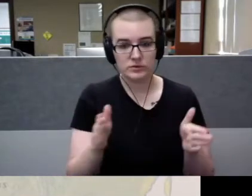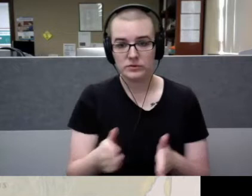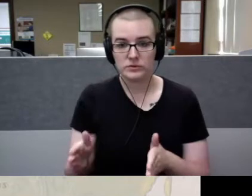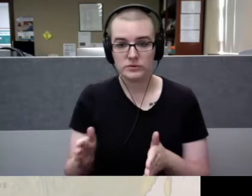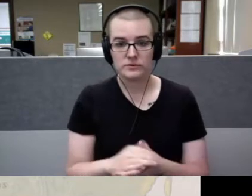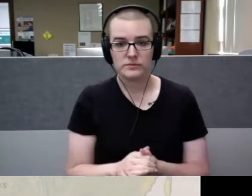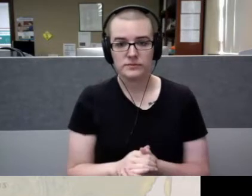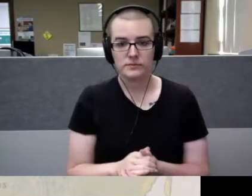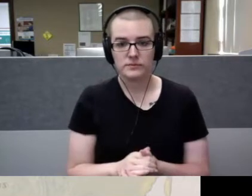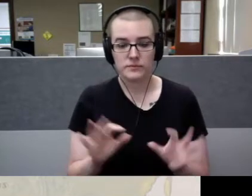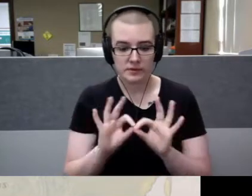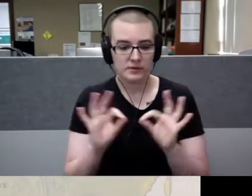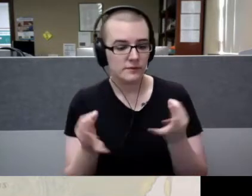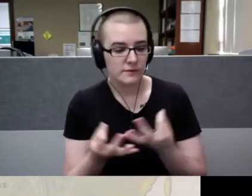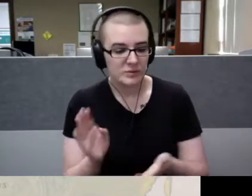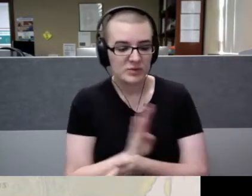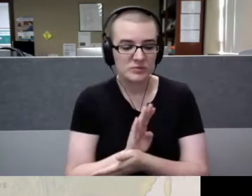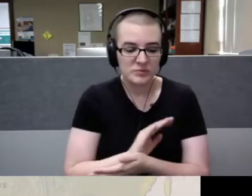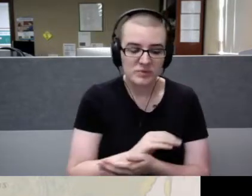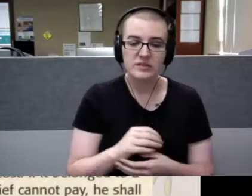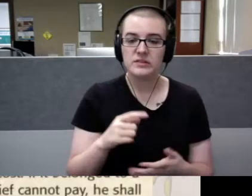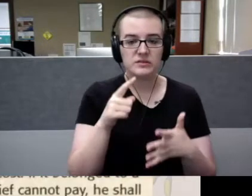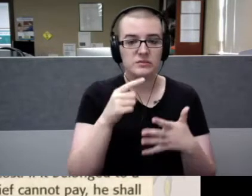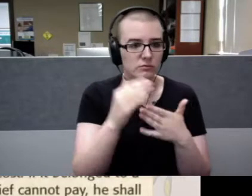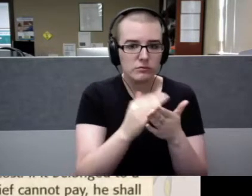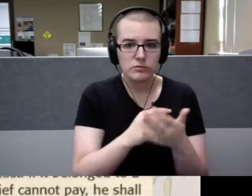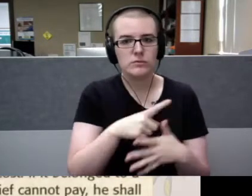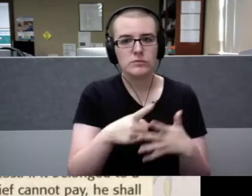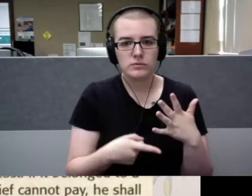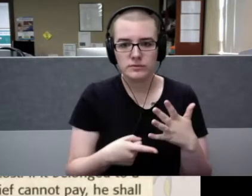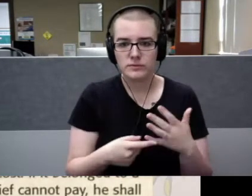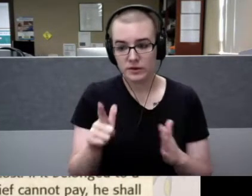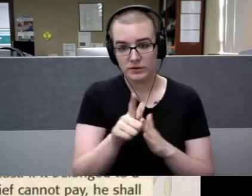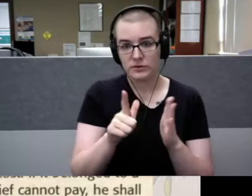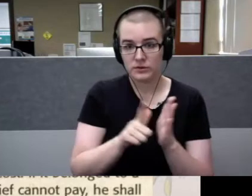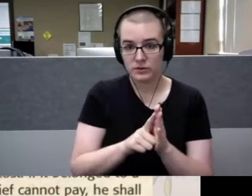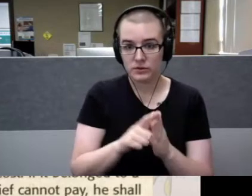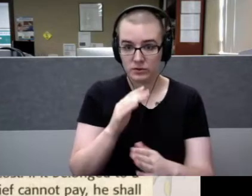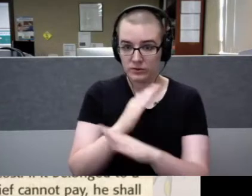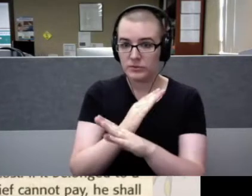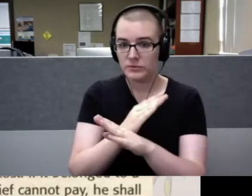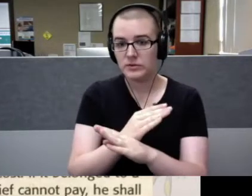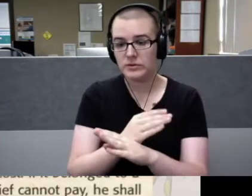particularly protecting women as well. Now take a look at